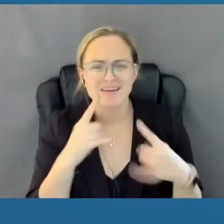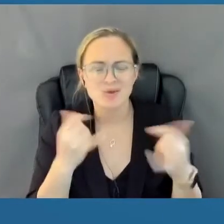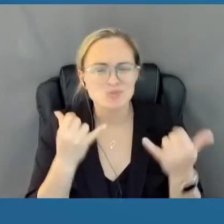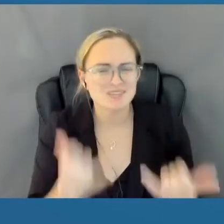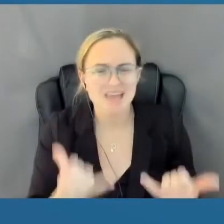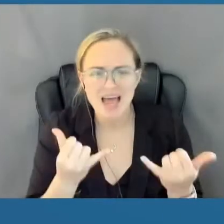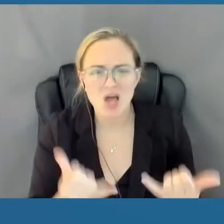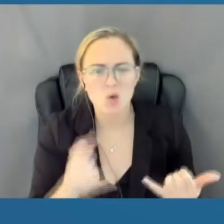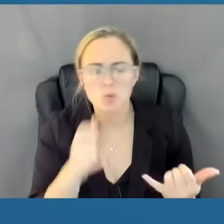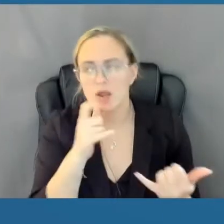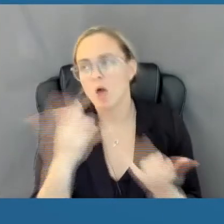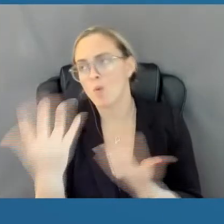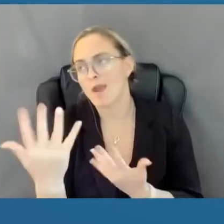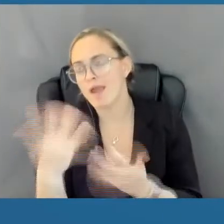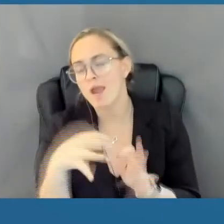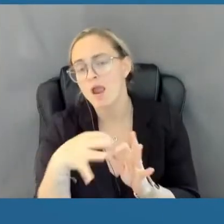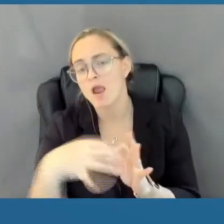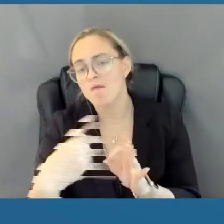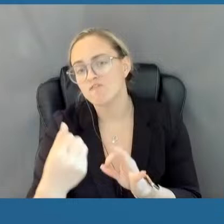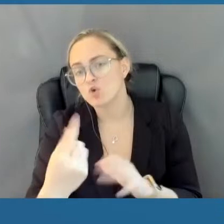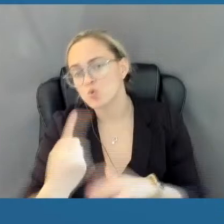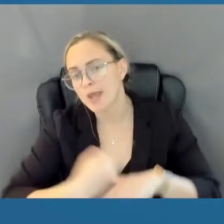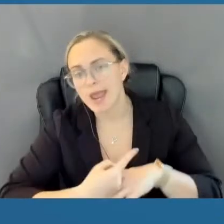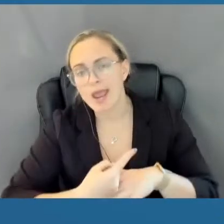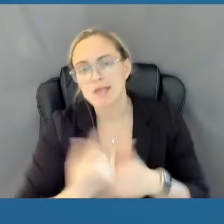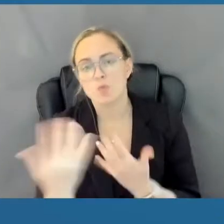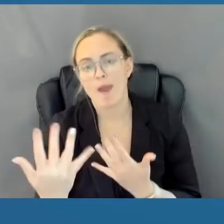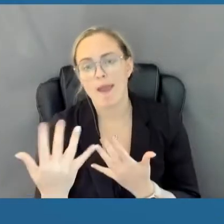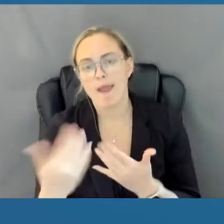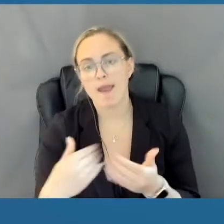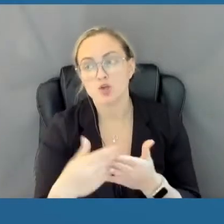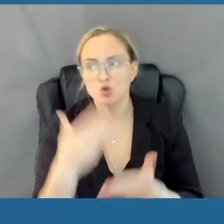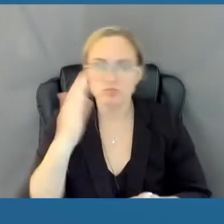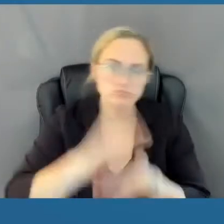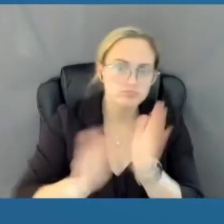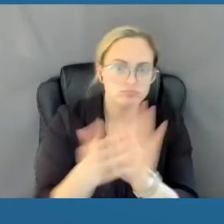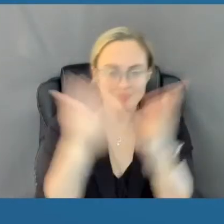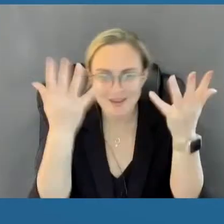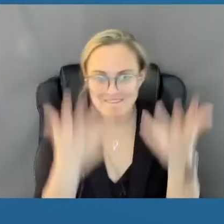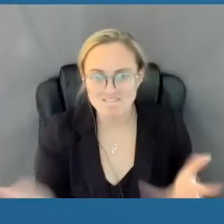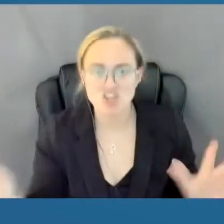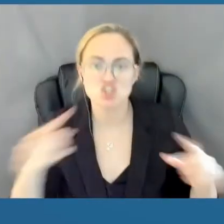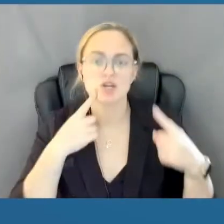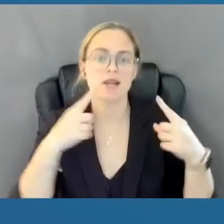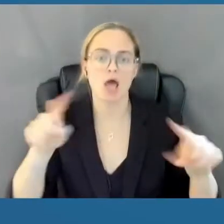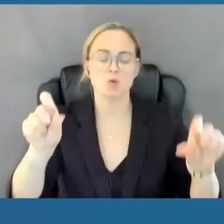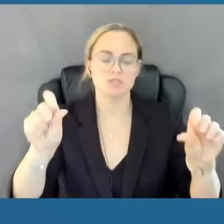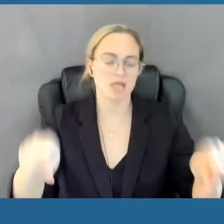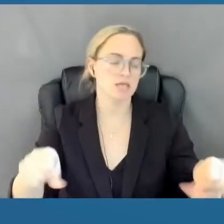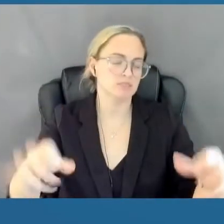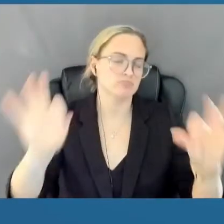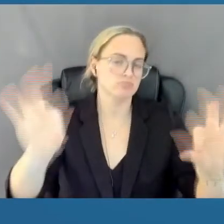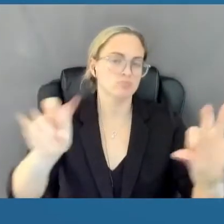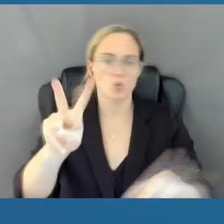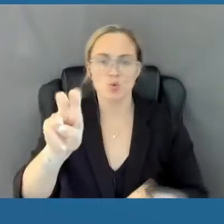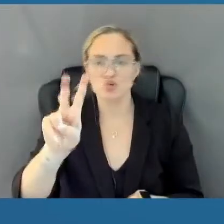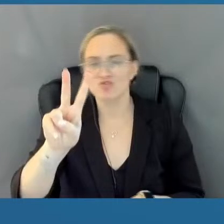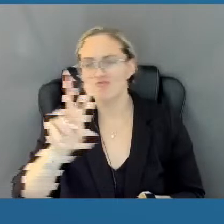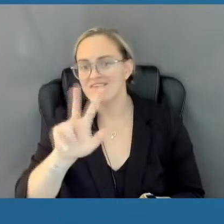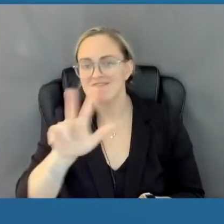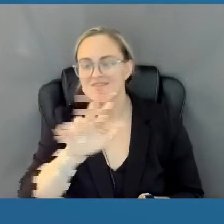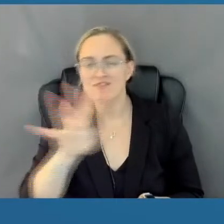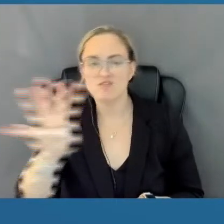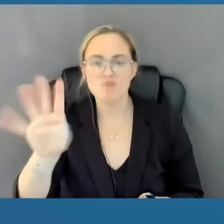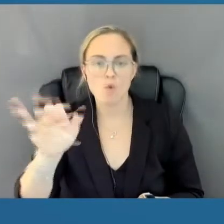opposed to just waiting that couple of extra days that you can come out here and say, this 254 million, it's the